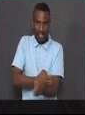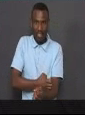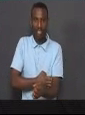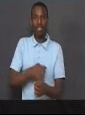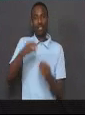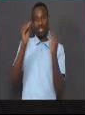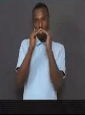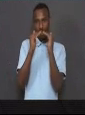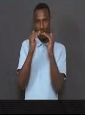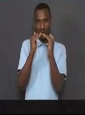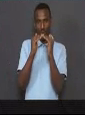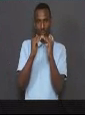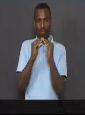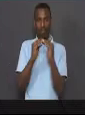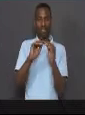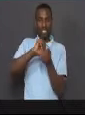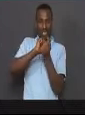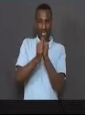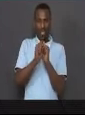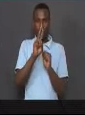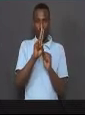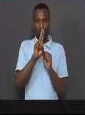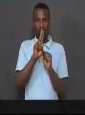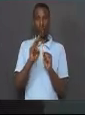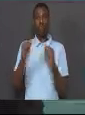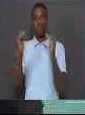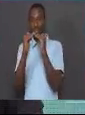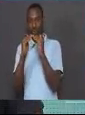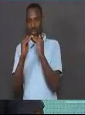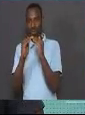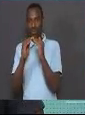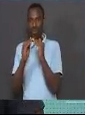is equal to an increase in work.